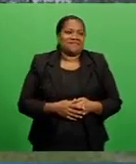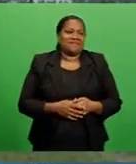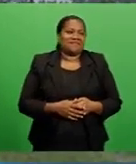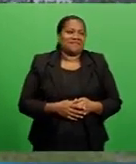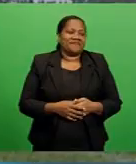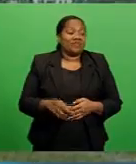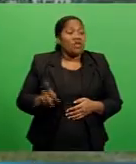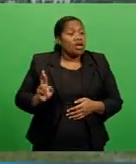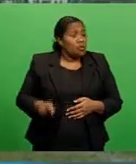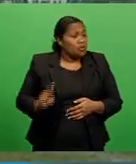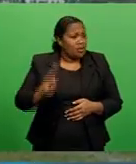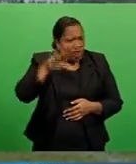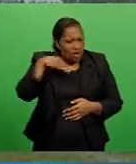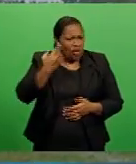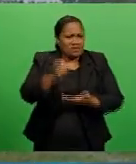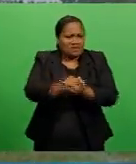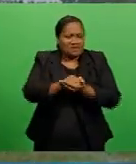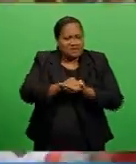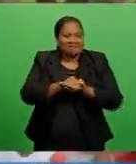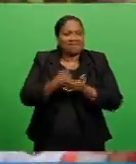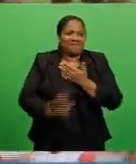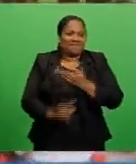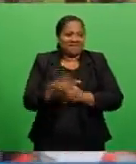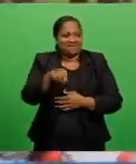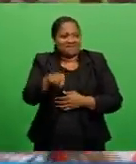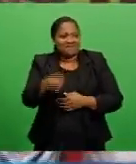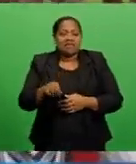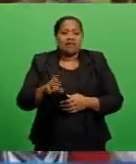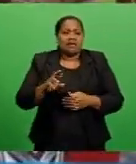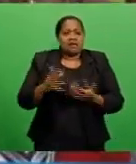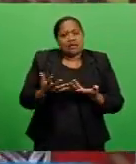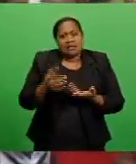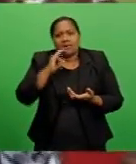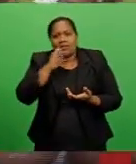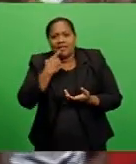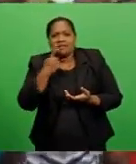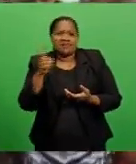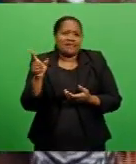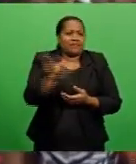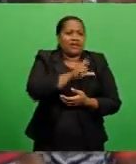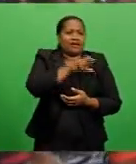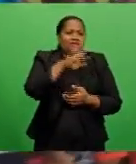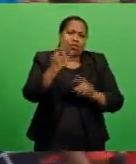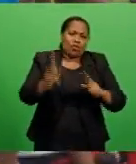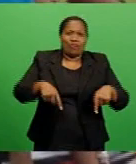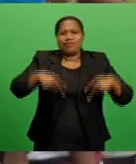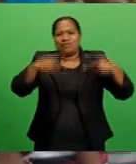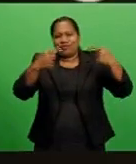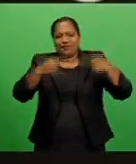Rewa always maintained that the team that was relegated would return to the Skipper Cup with a vengeance.